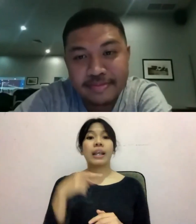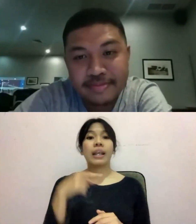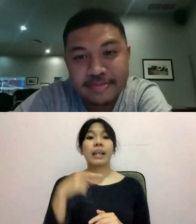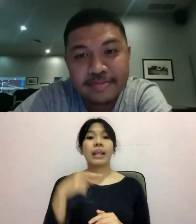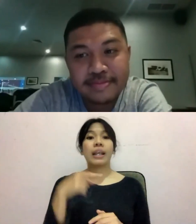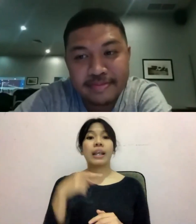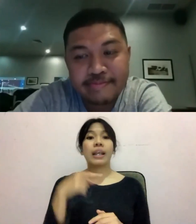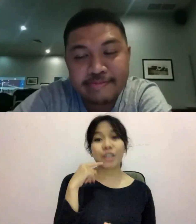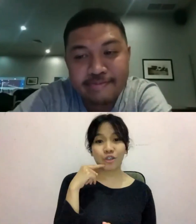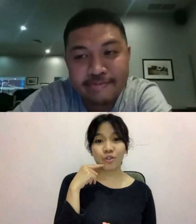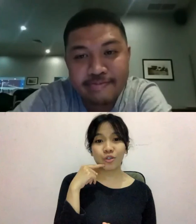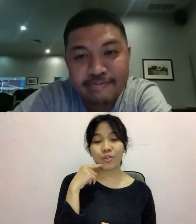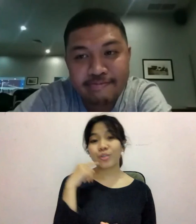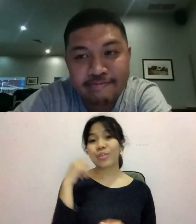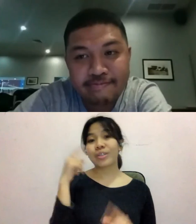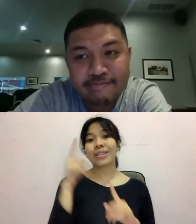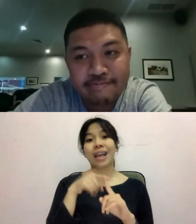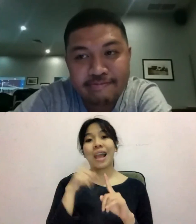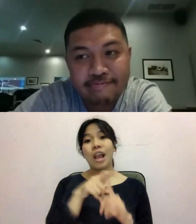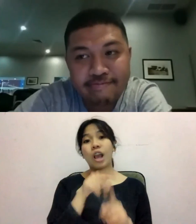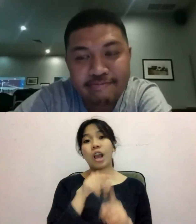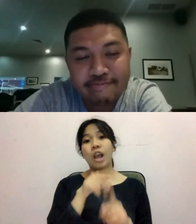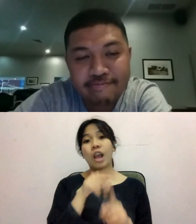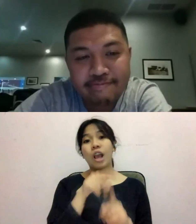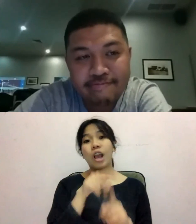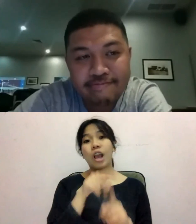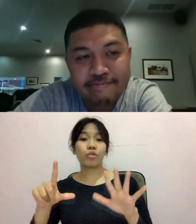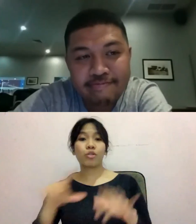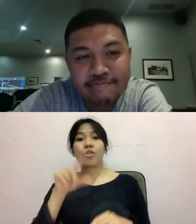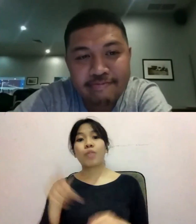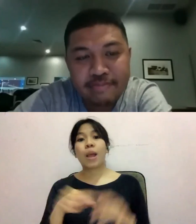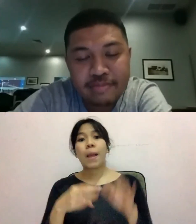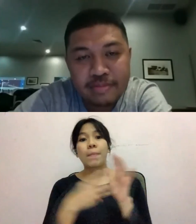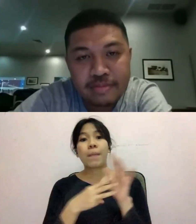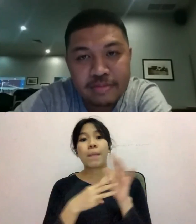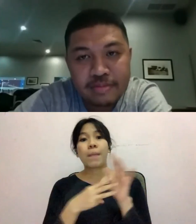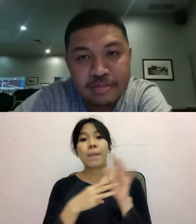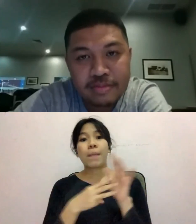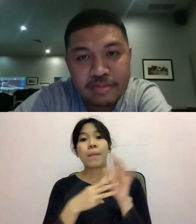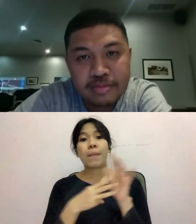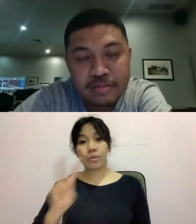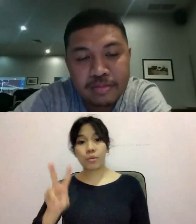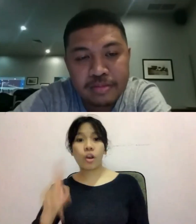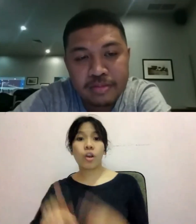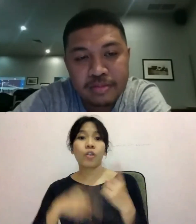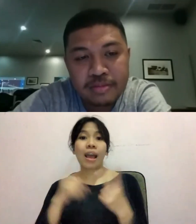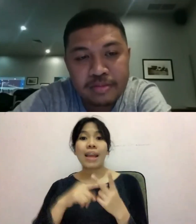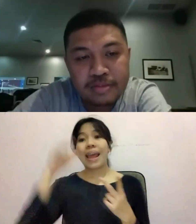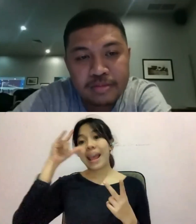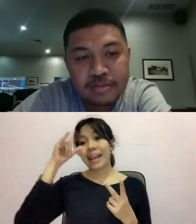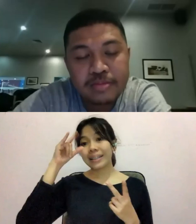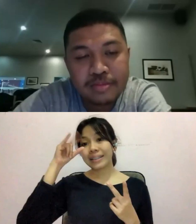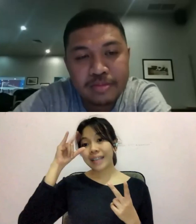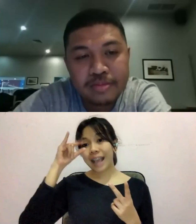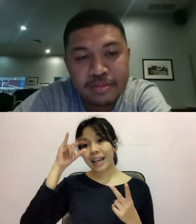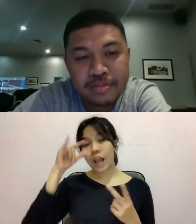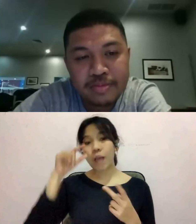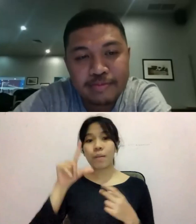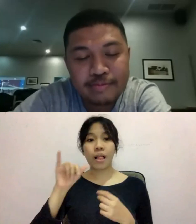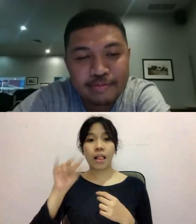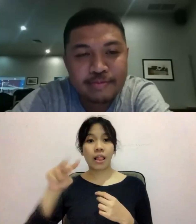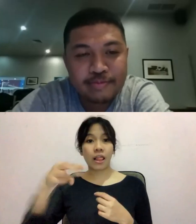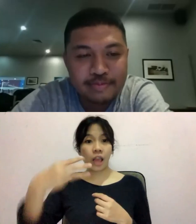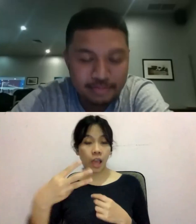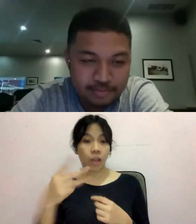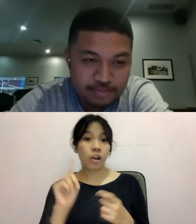2022. And there will also be an Instagram live session with Hao Zhou. So for those of you who still